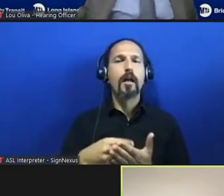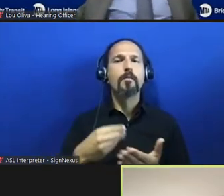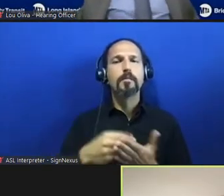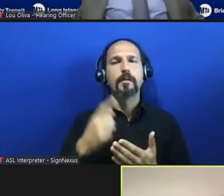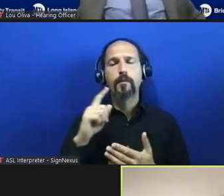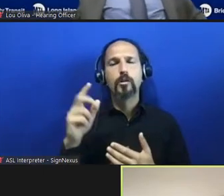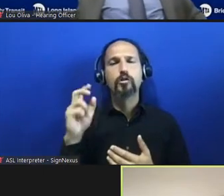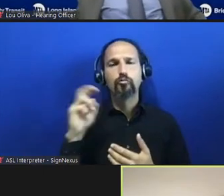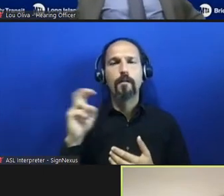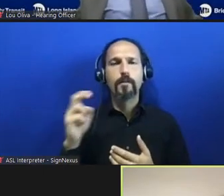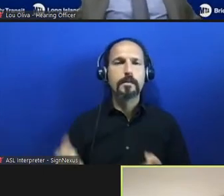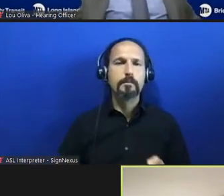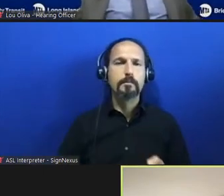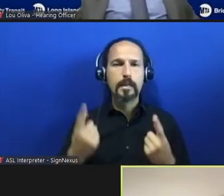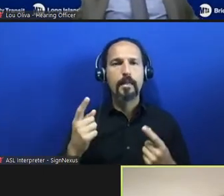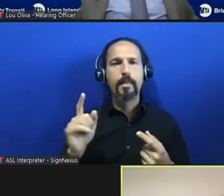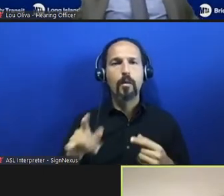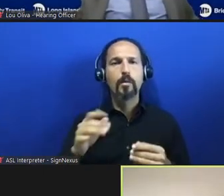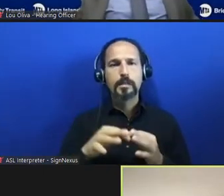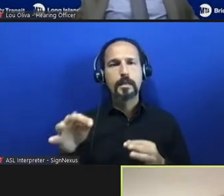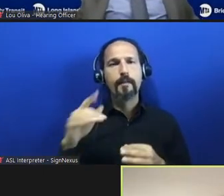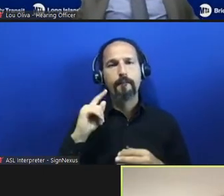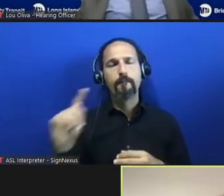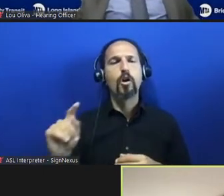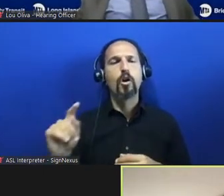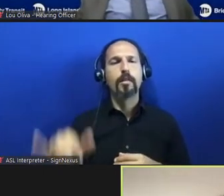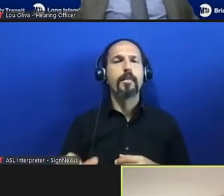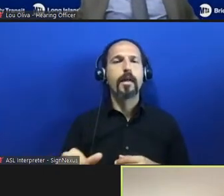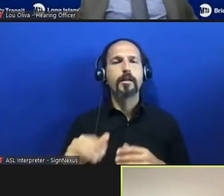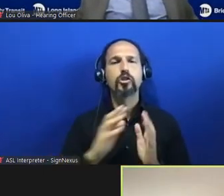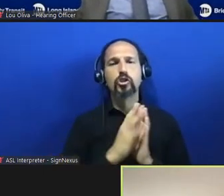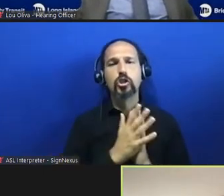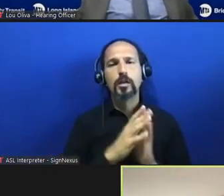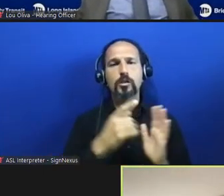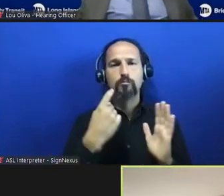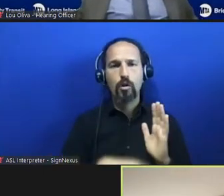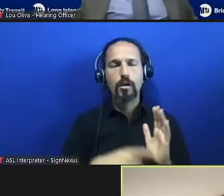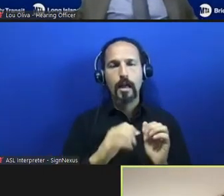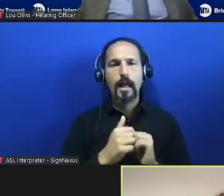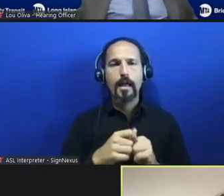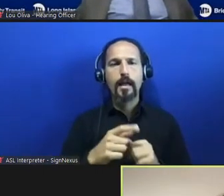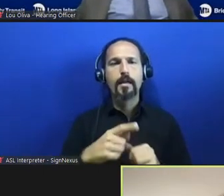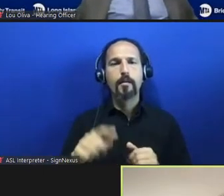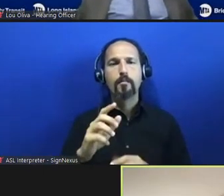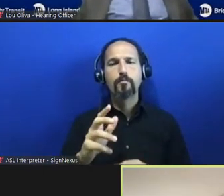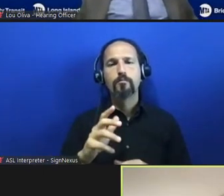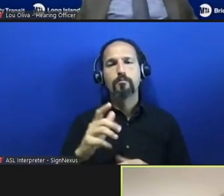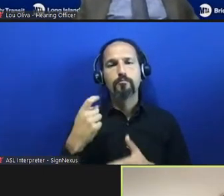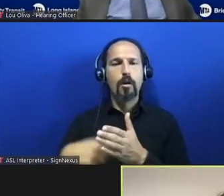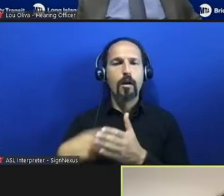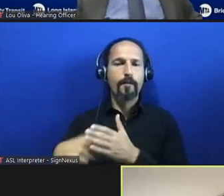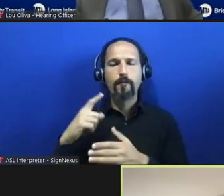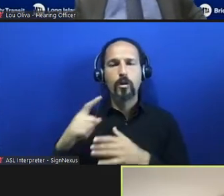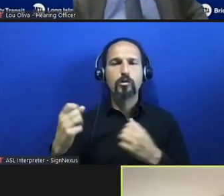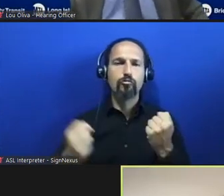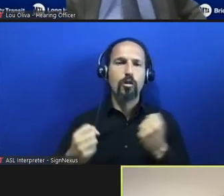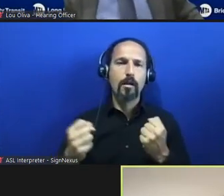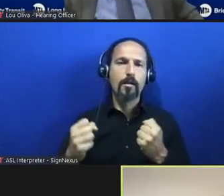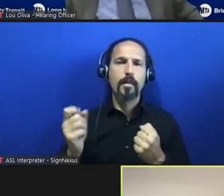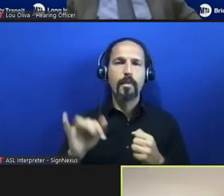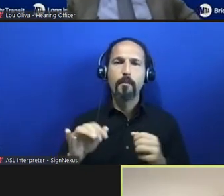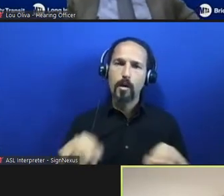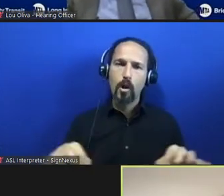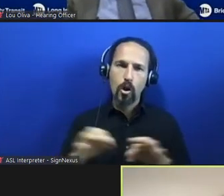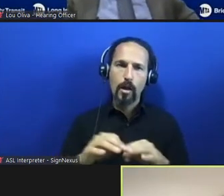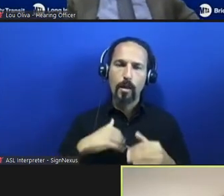and I assume this would be extended to congestion pricing congestion pricing is a way to formally price the negative externalities of driving and it is crucial